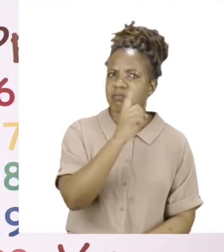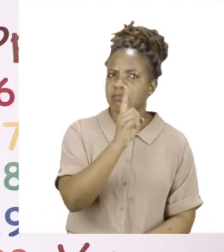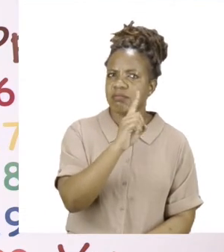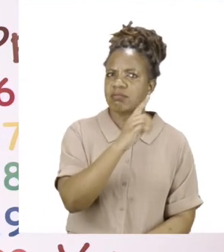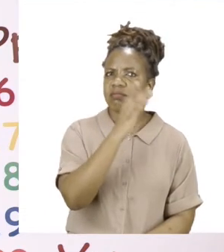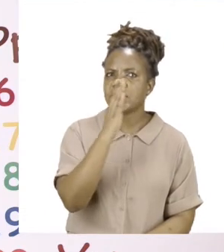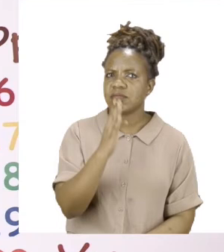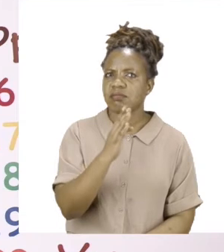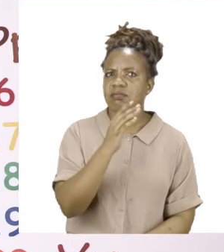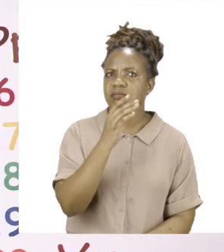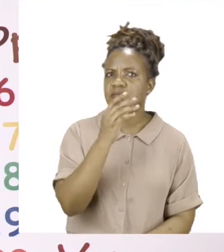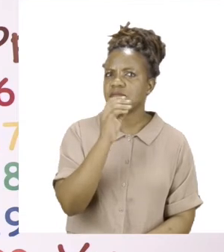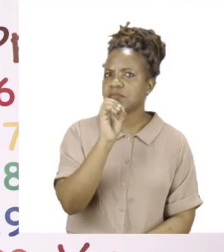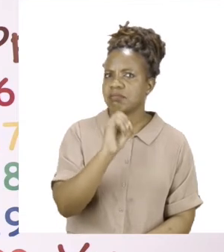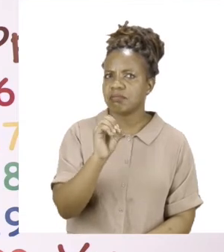no,